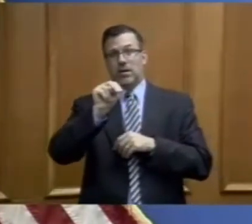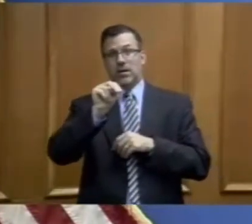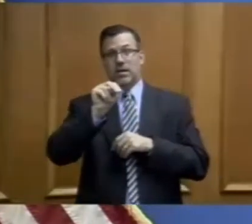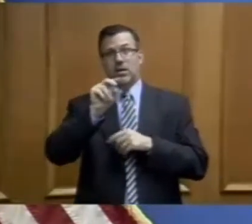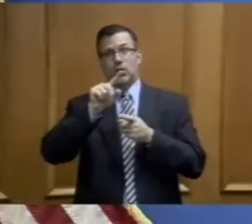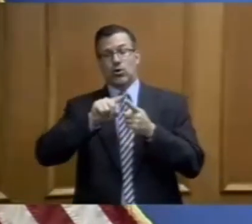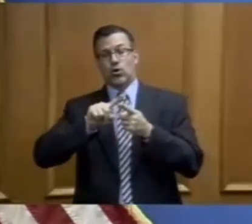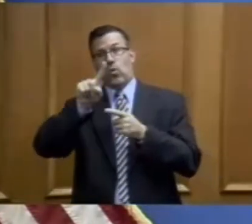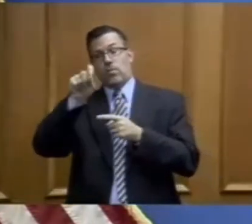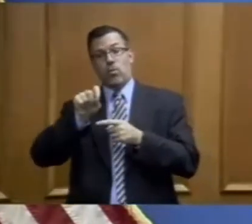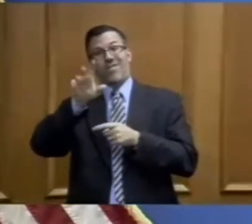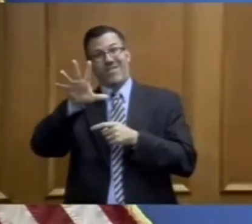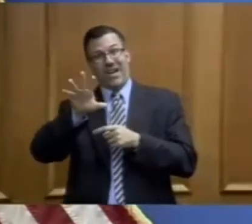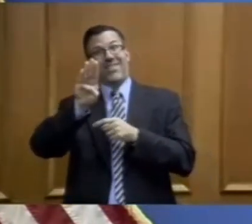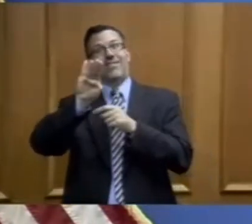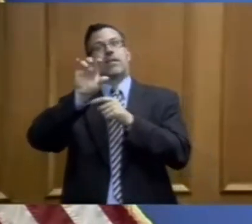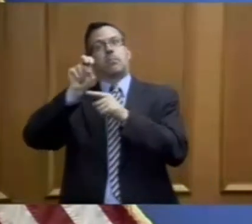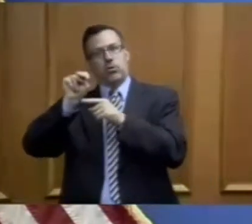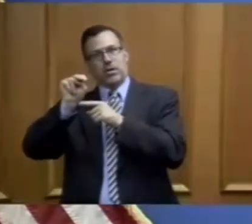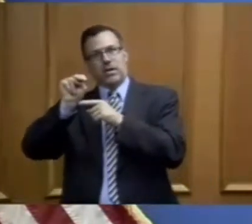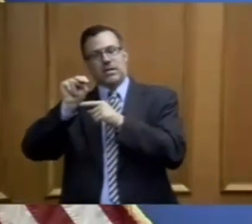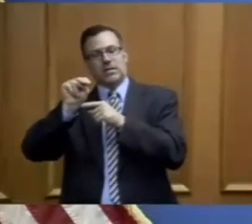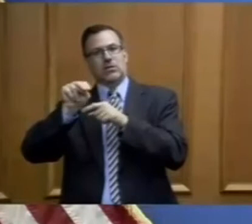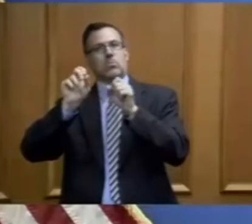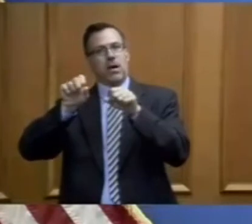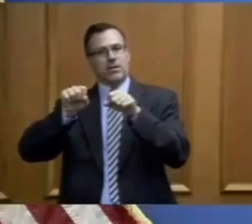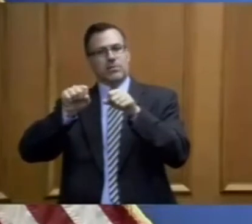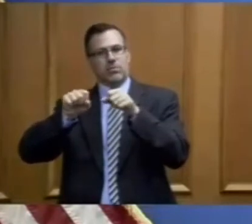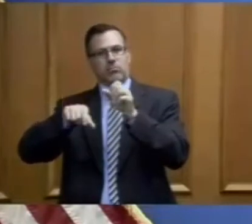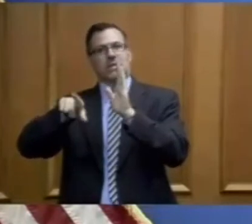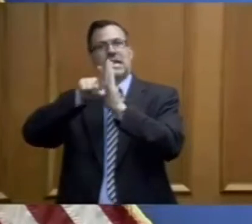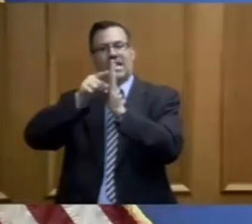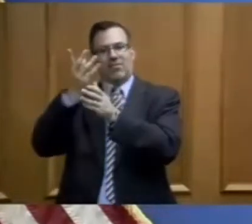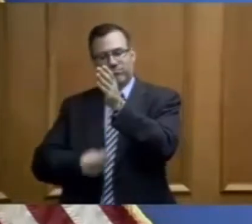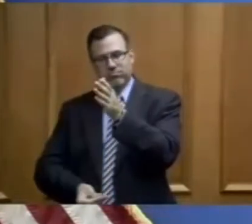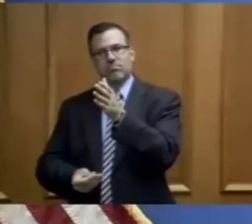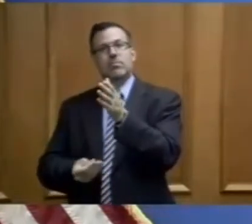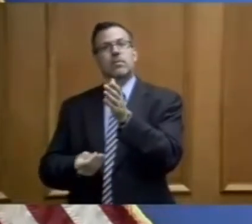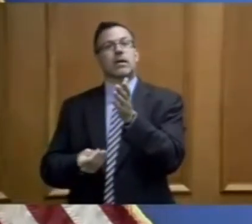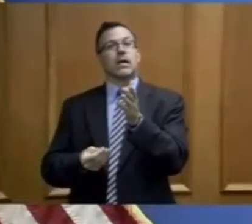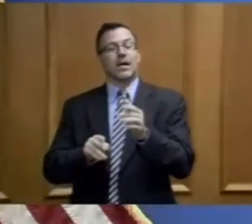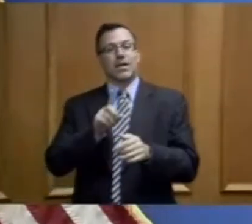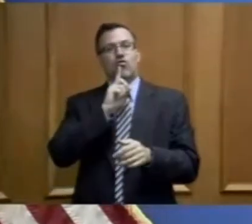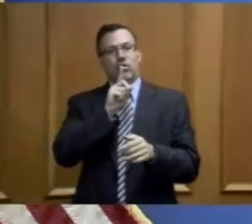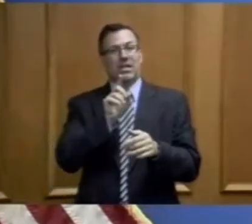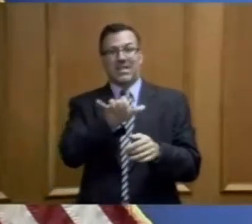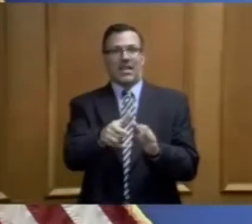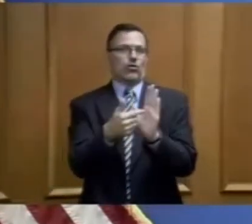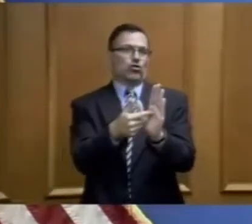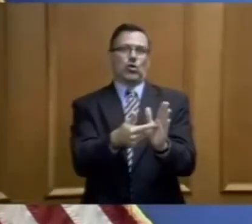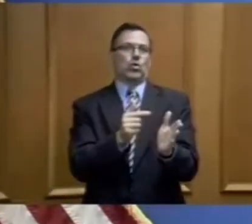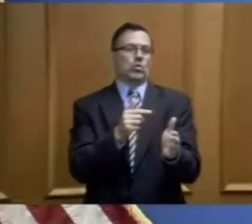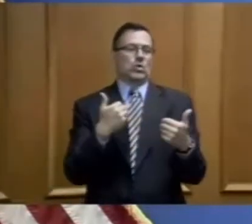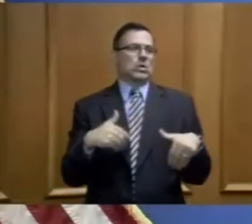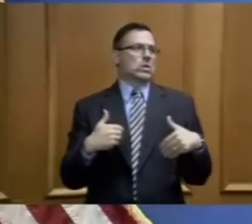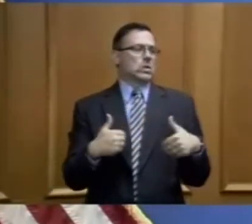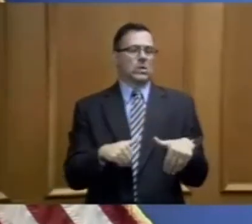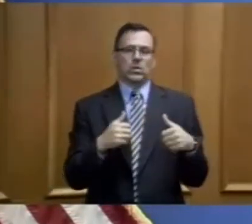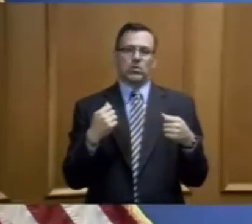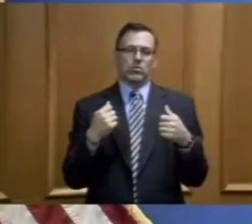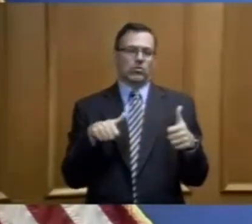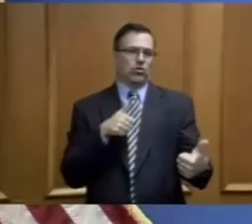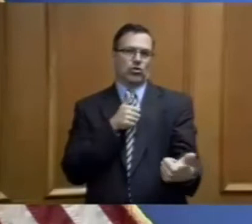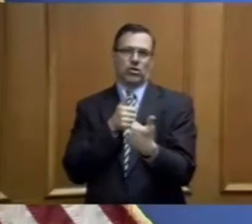$1.5 billion or more, really emphasize the challenge that we have as a team, as an